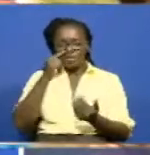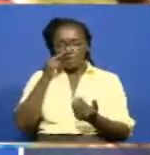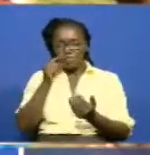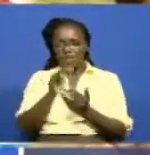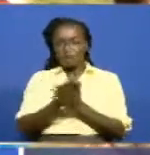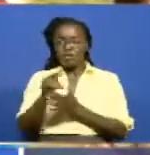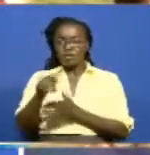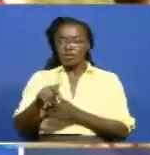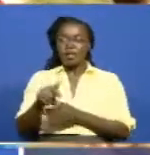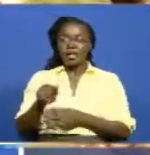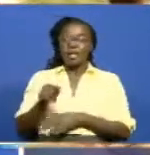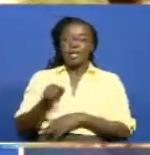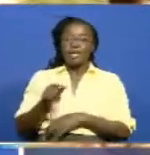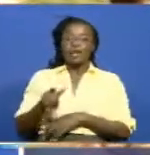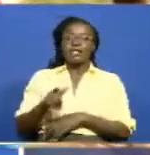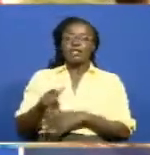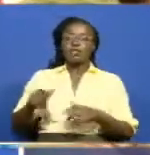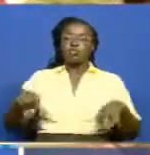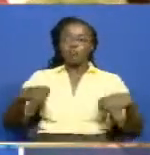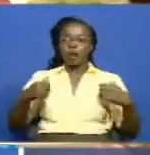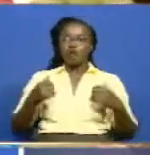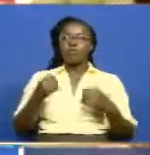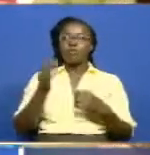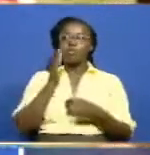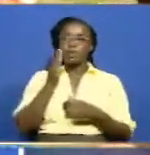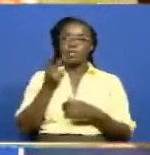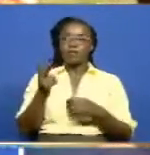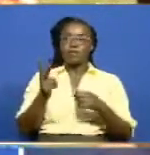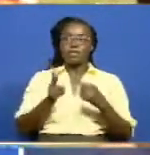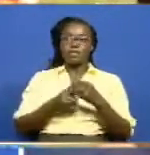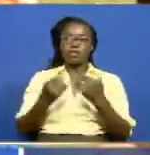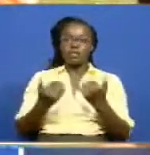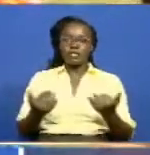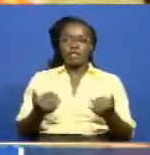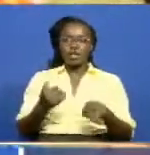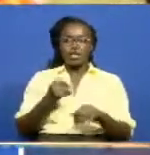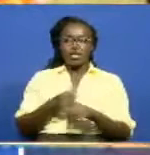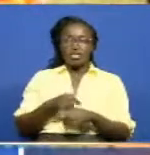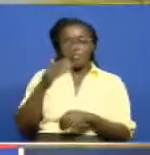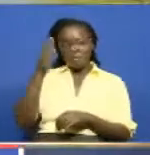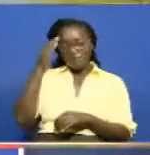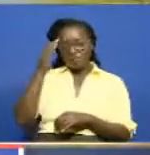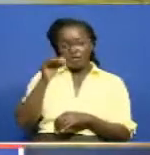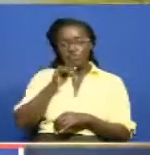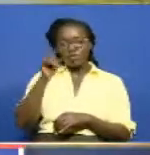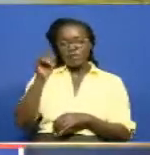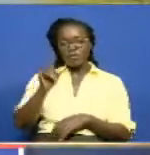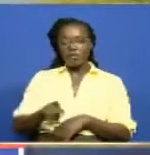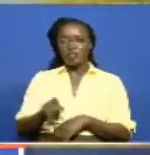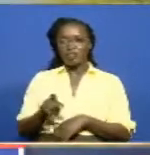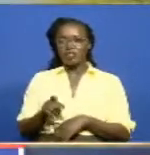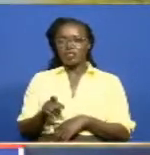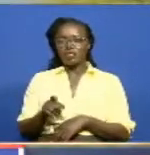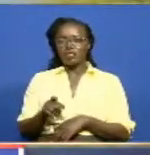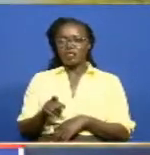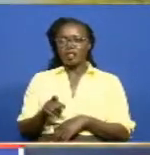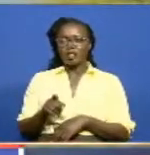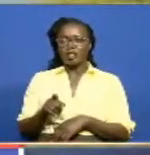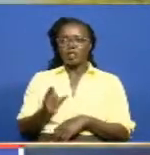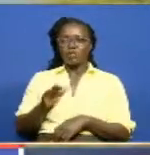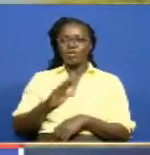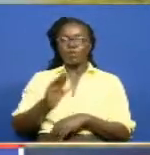calls herself a proud mother of 27. When I discovered that you don't have to, not every